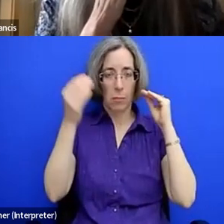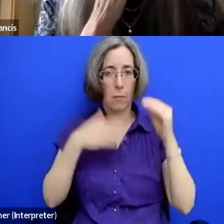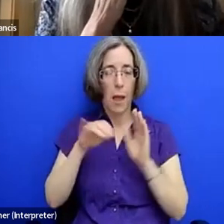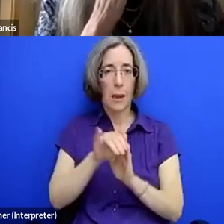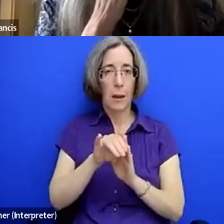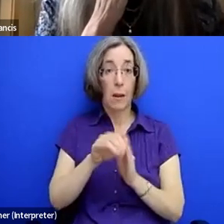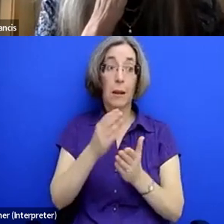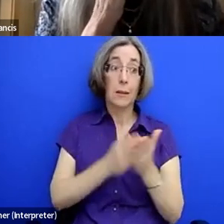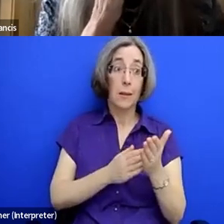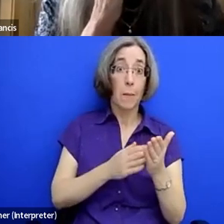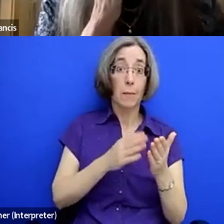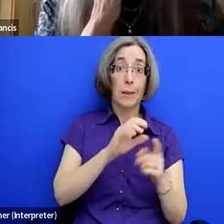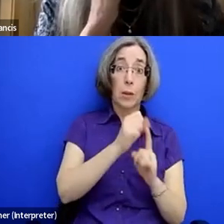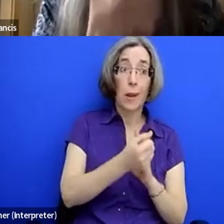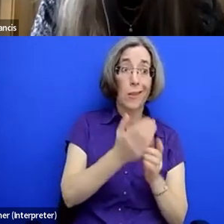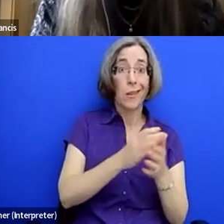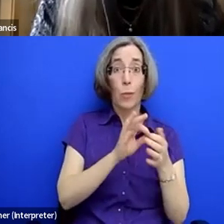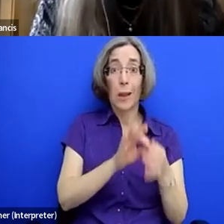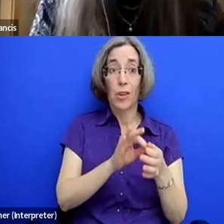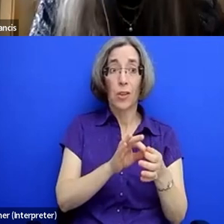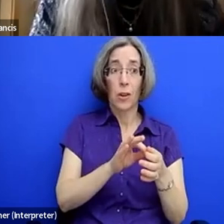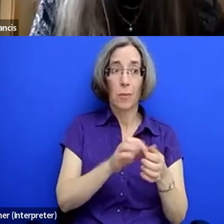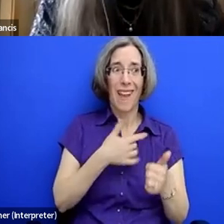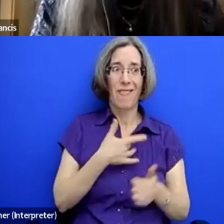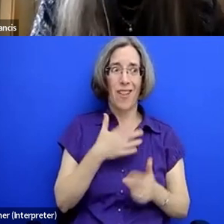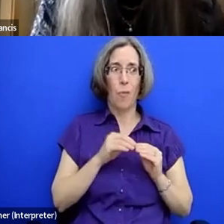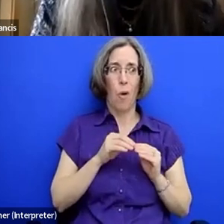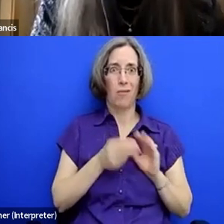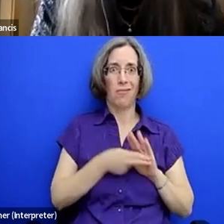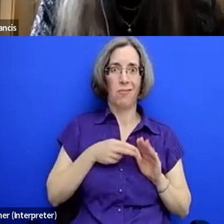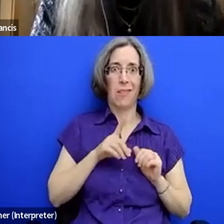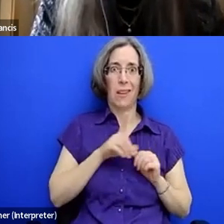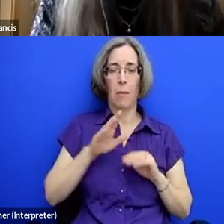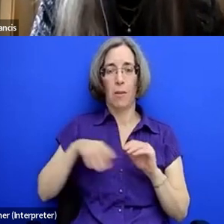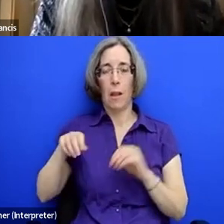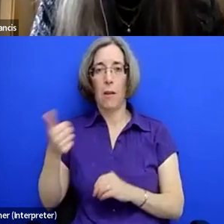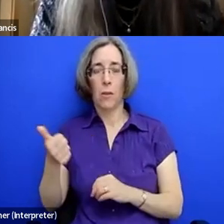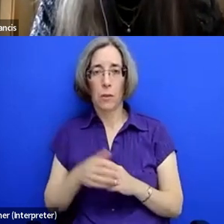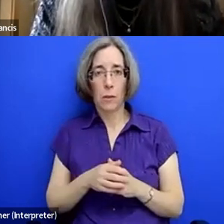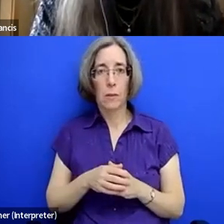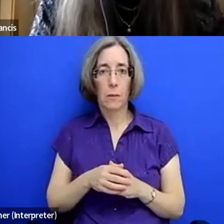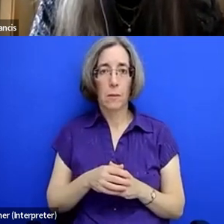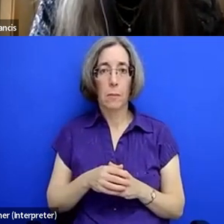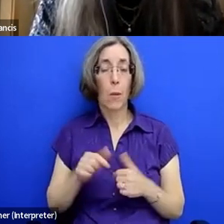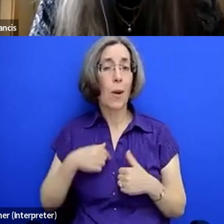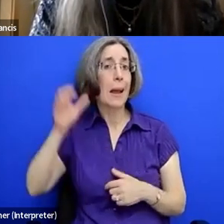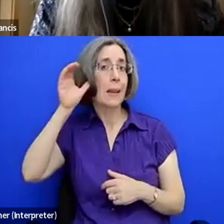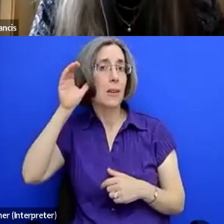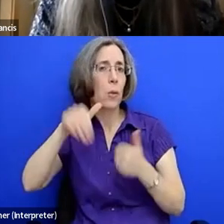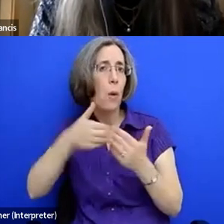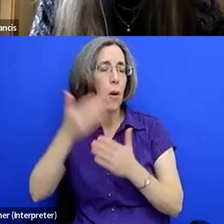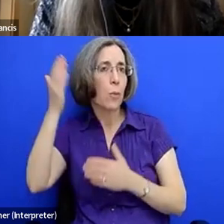others. But I think, you know, listening to the presenters today and thinking about the broader context of